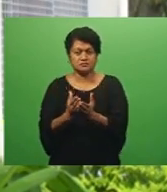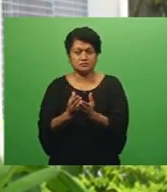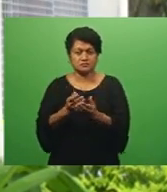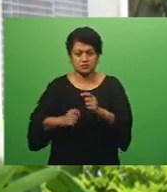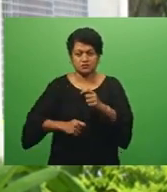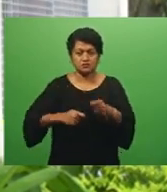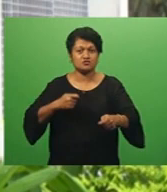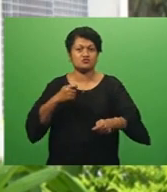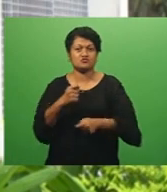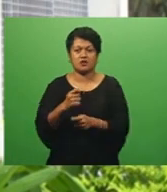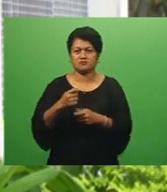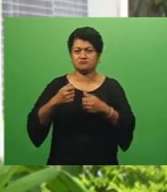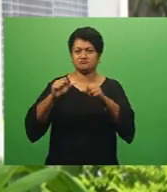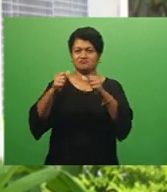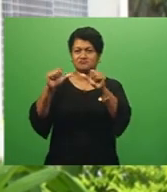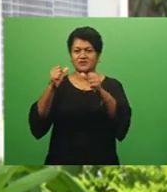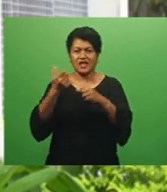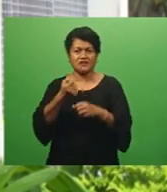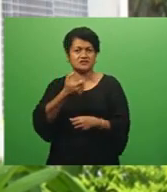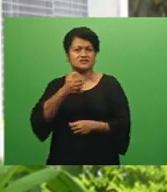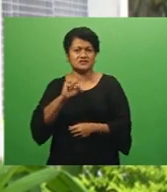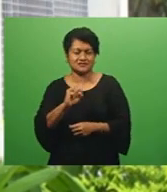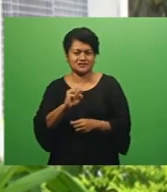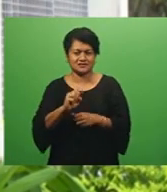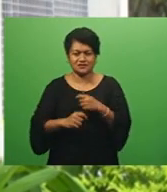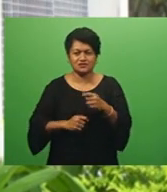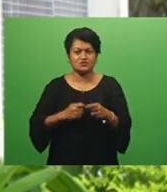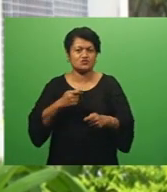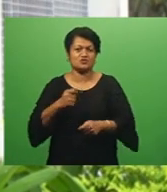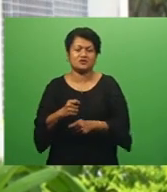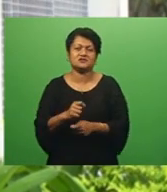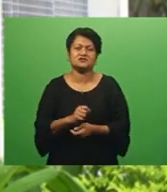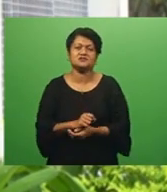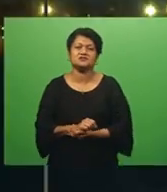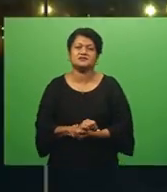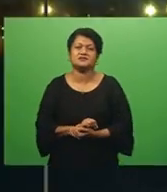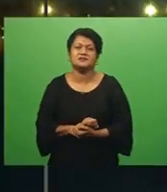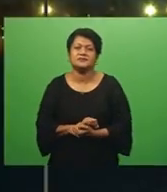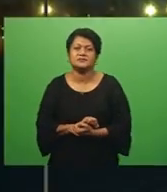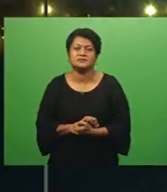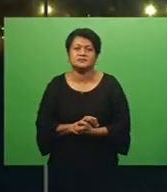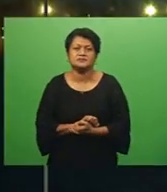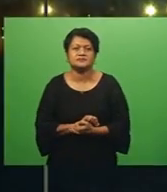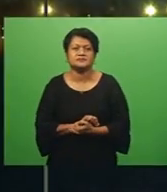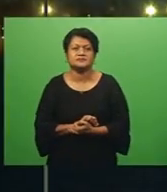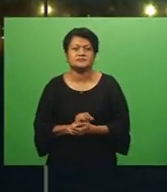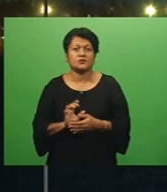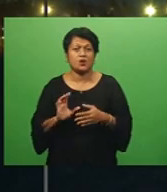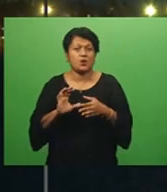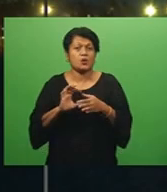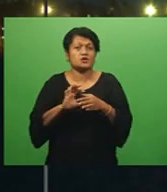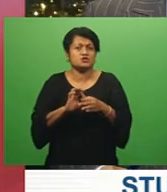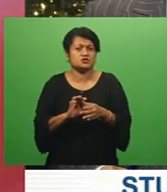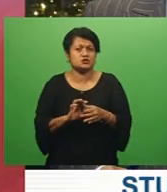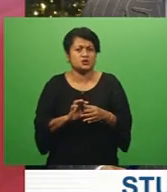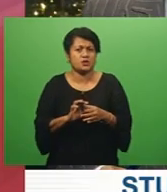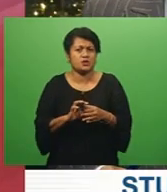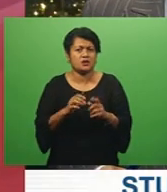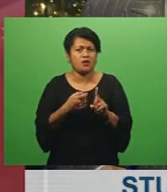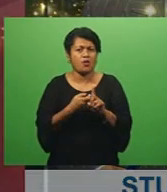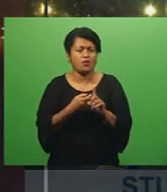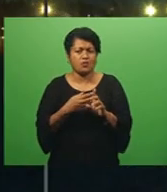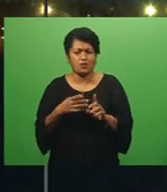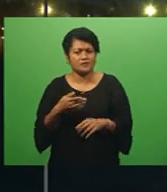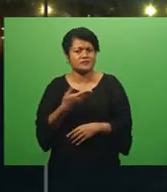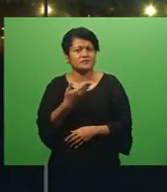success, securing 60 trade deals. Koroi Tandulala, FBC News. And we join Koroi Tandulala live now.